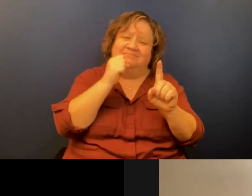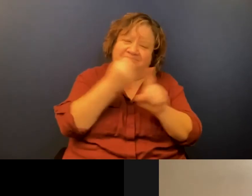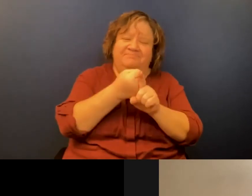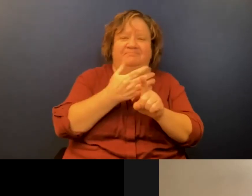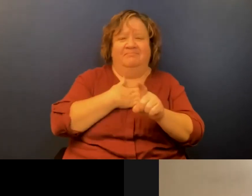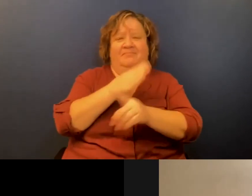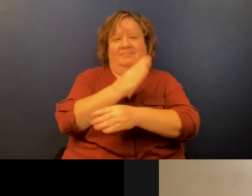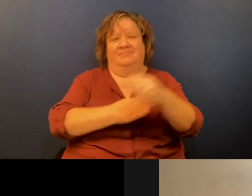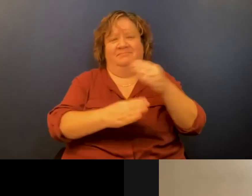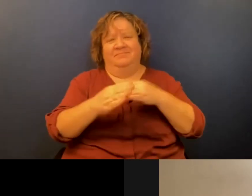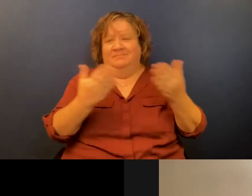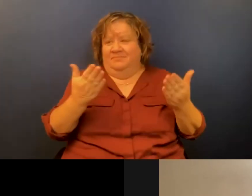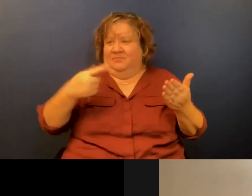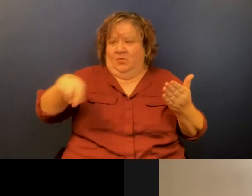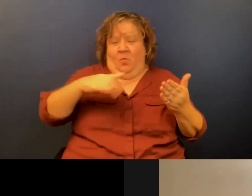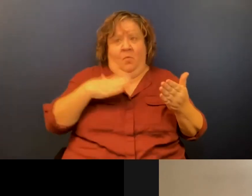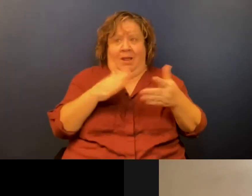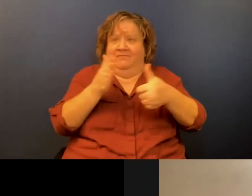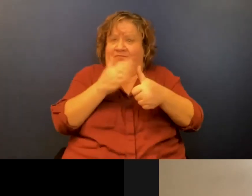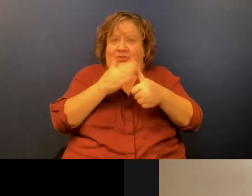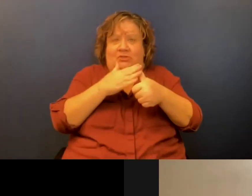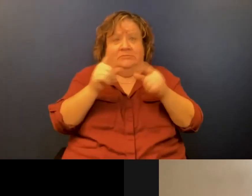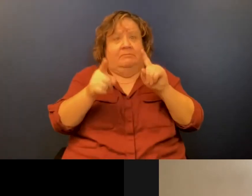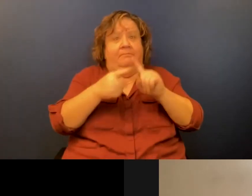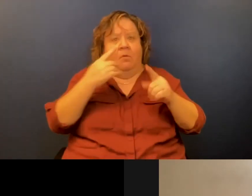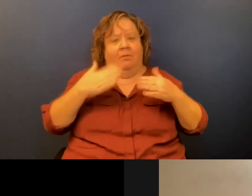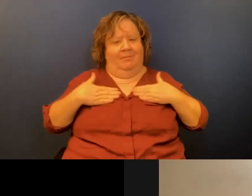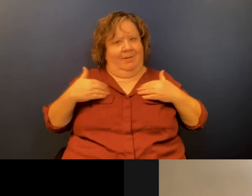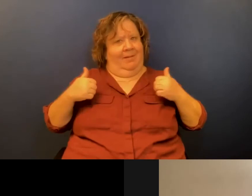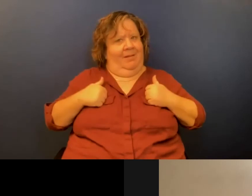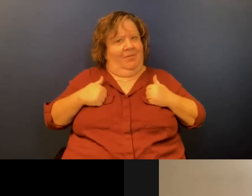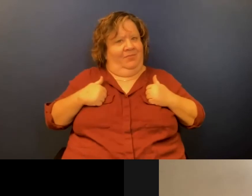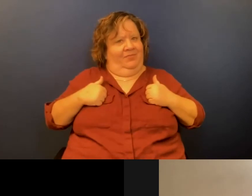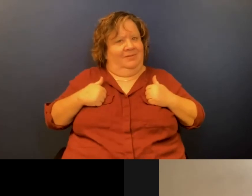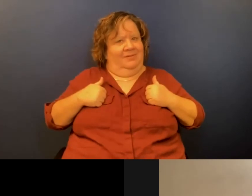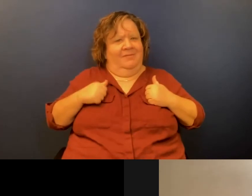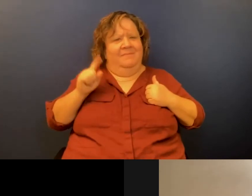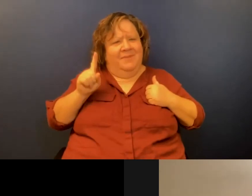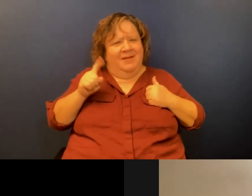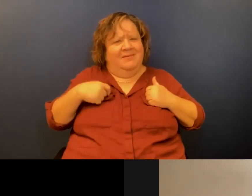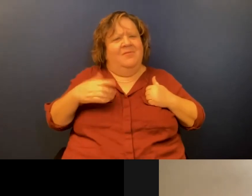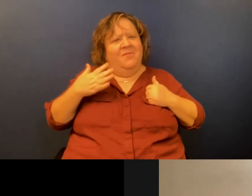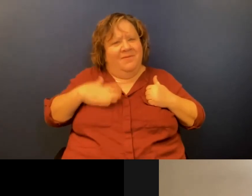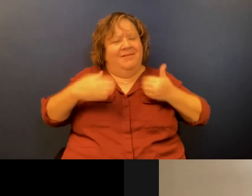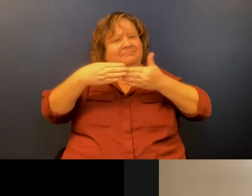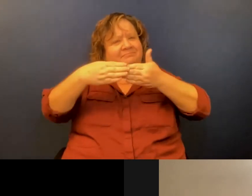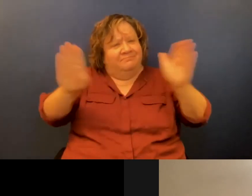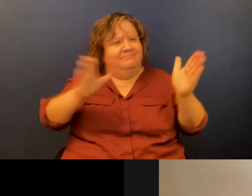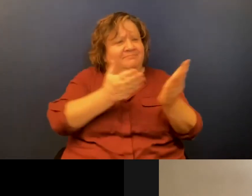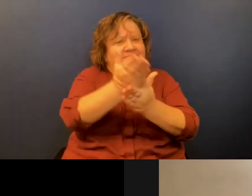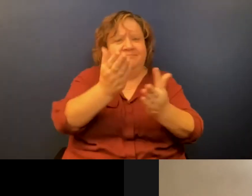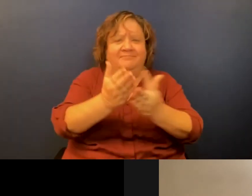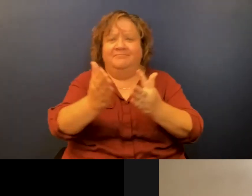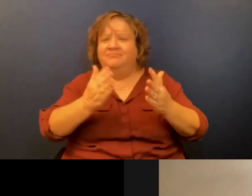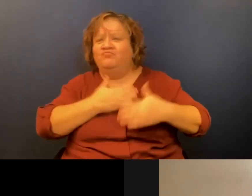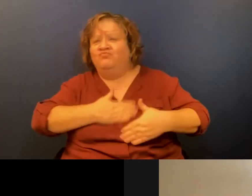are closed, or the ones that are open are inaccessible for people with disabilities. Visual disability,